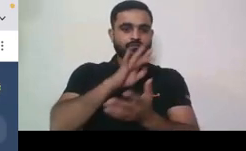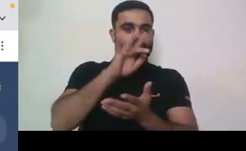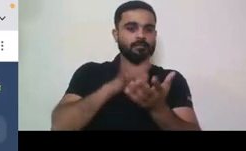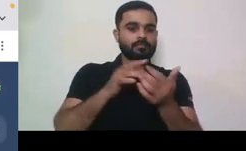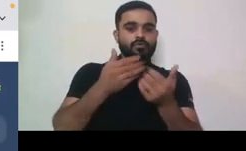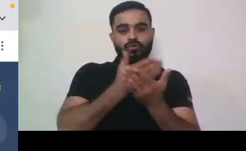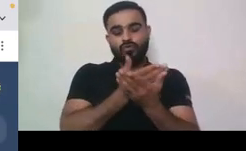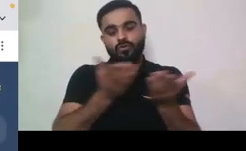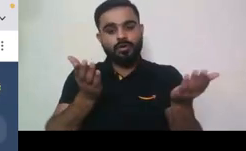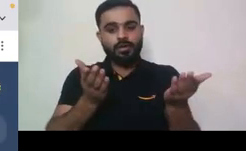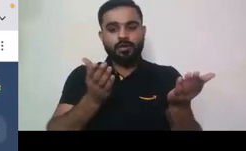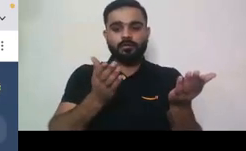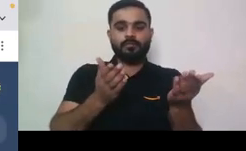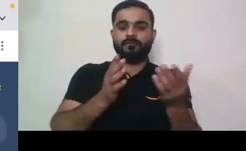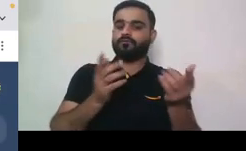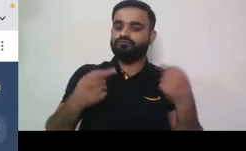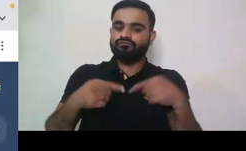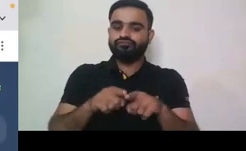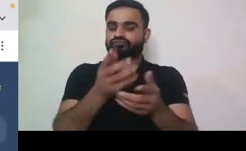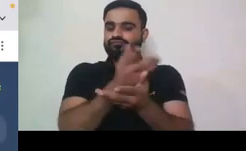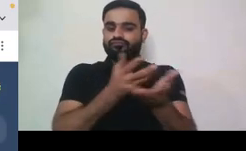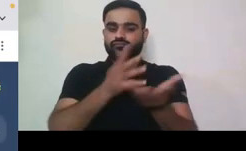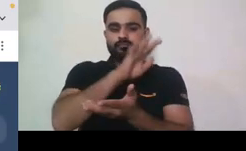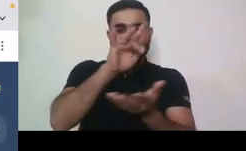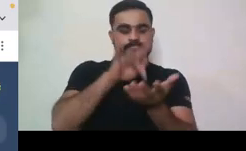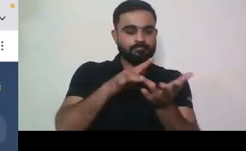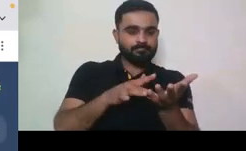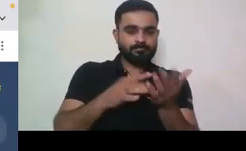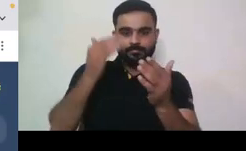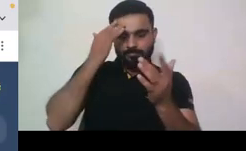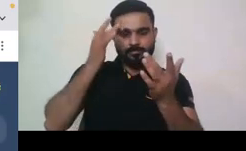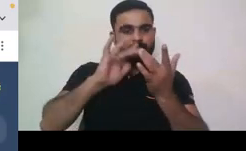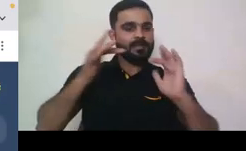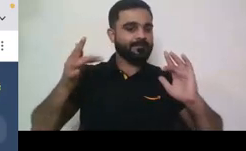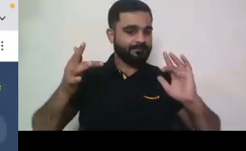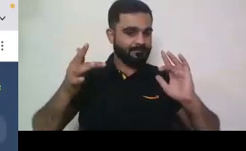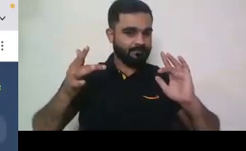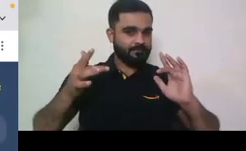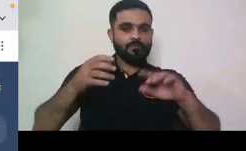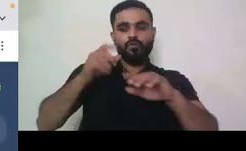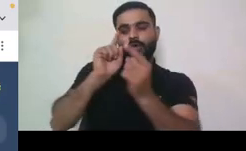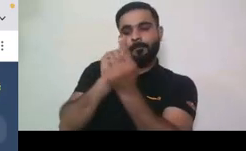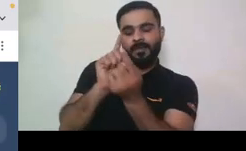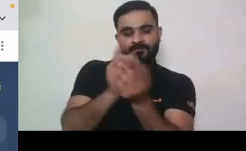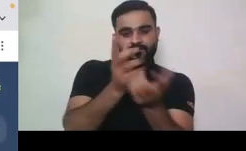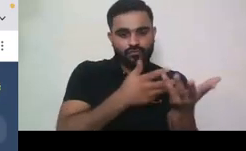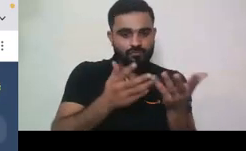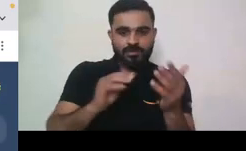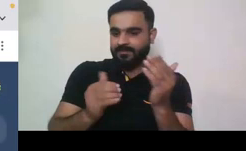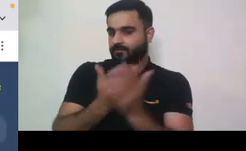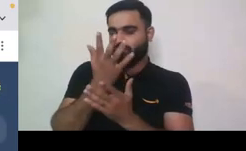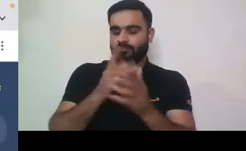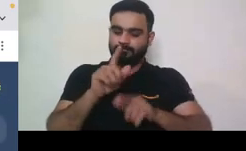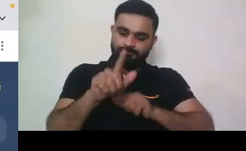where all of us can come together through various platforms, maybe online or offline, or you can take initiative and